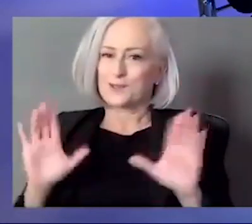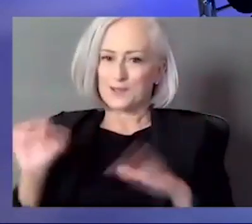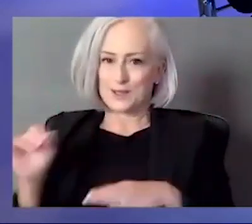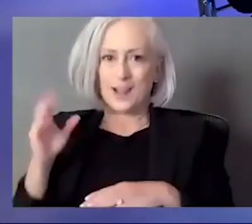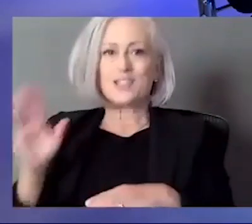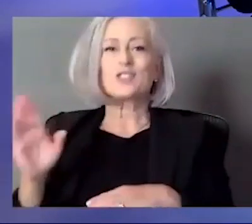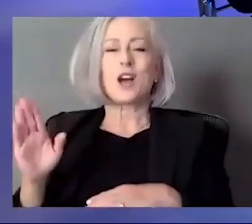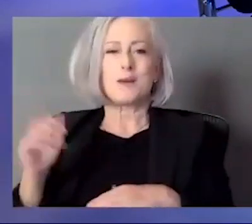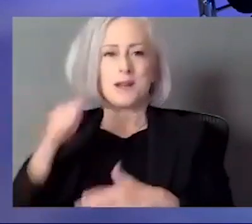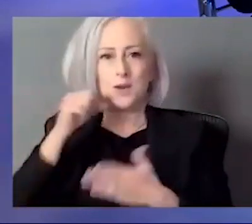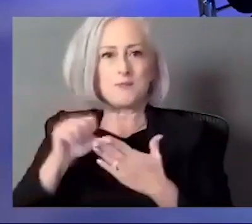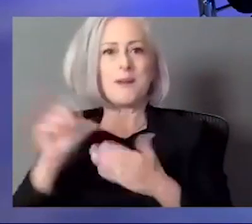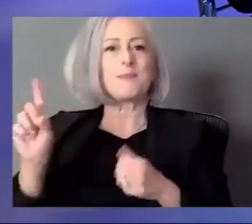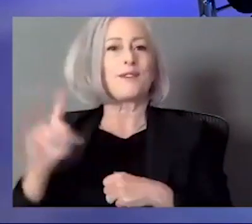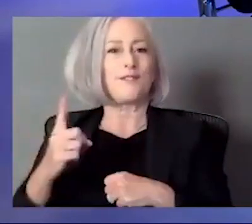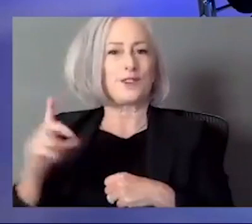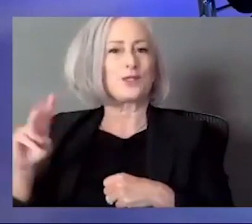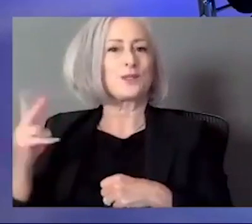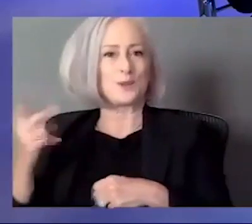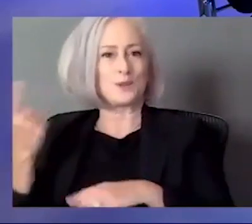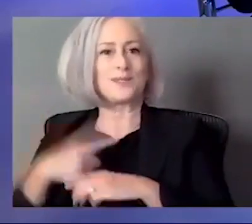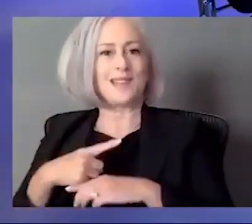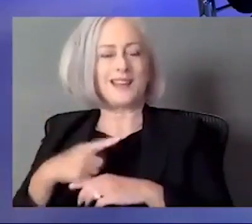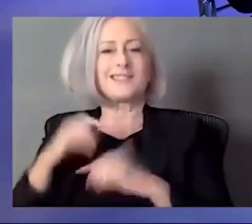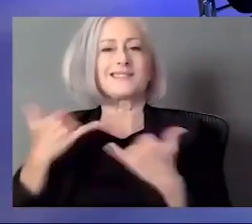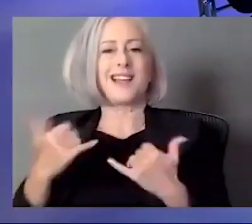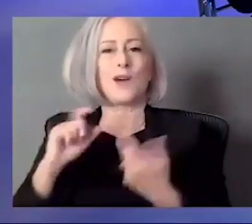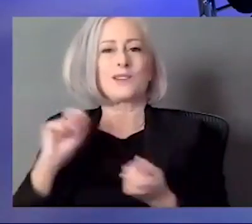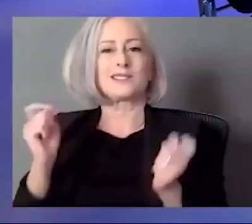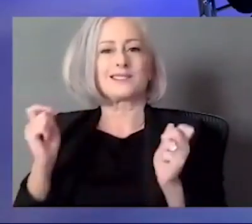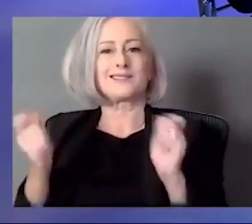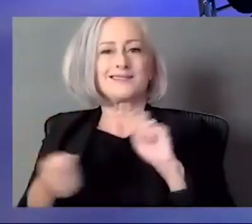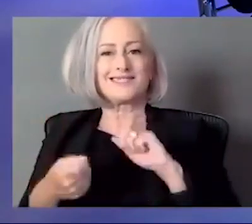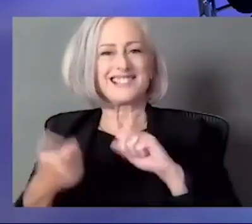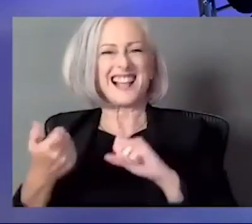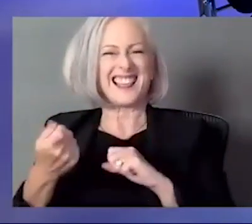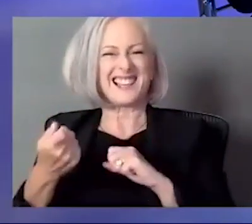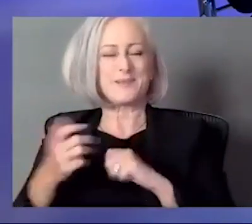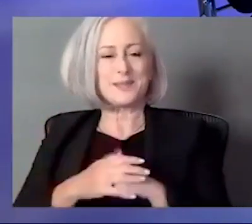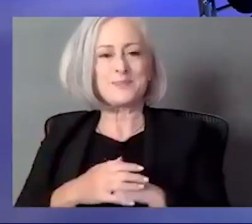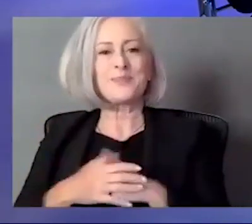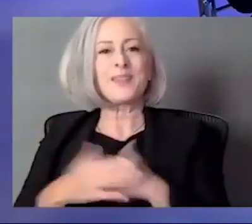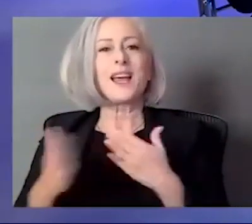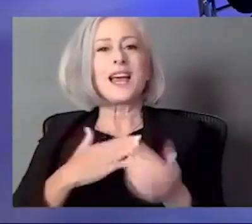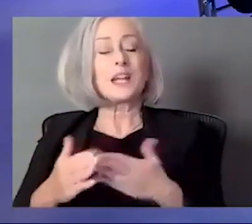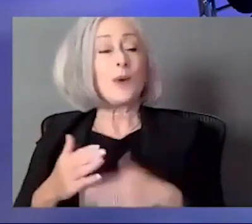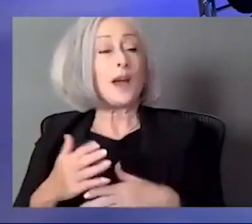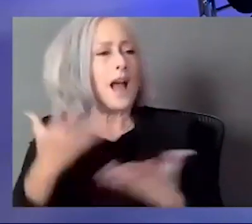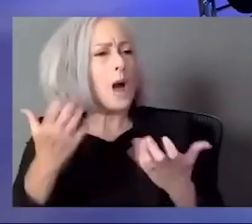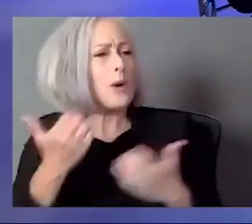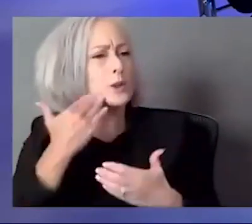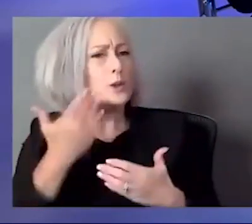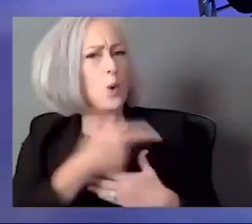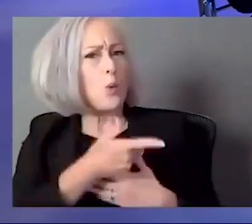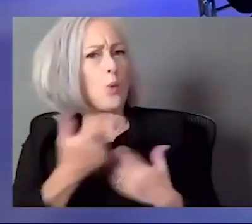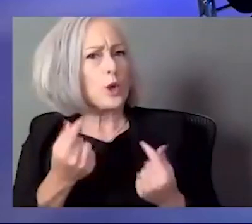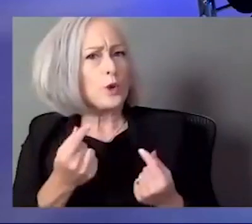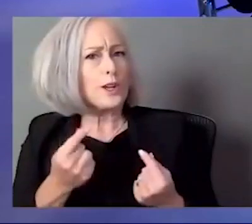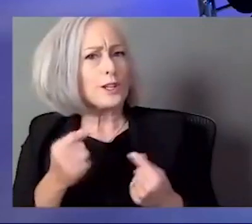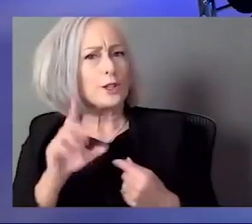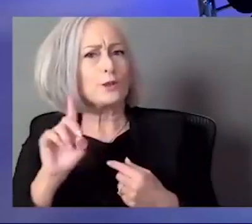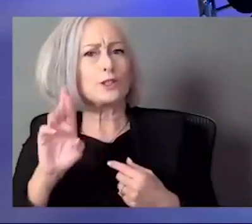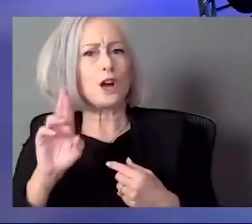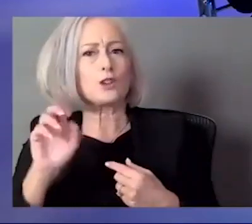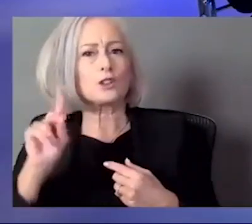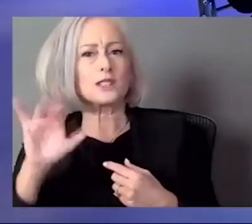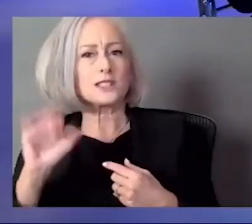here. We've evolved a little bit. Yeah. It's So been we're- good. So I want Yeah. to learn more about what you're going to be doing. Okay. Open